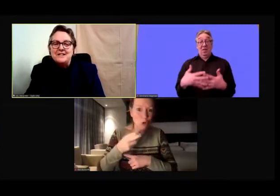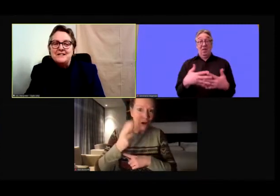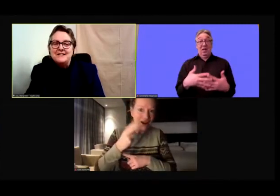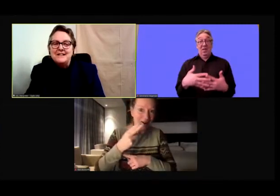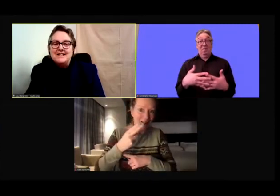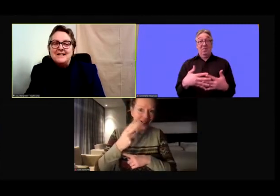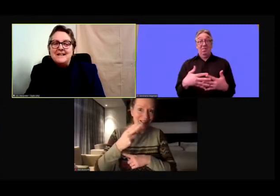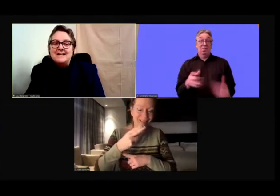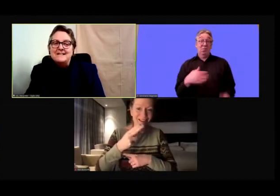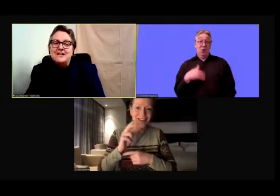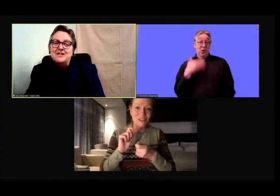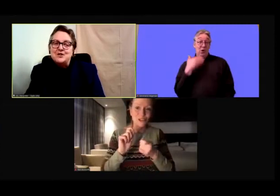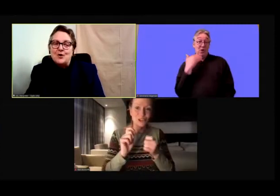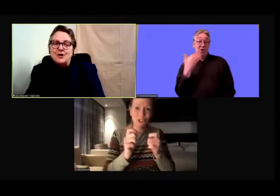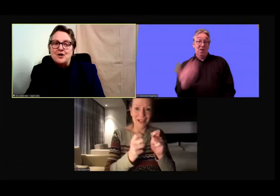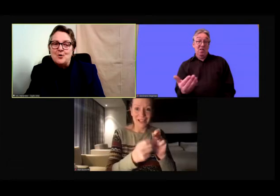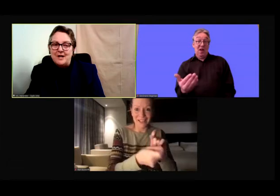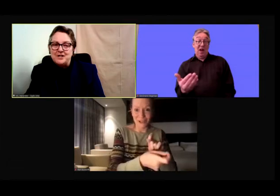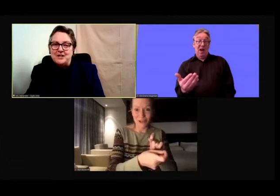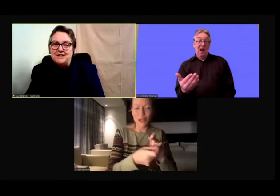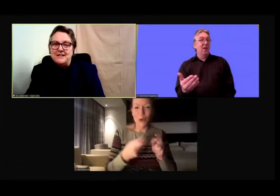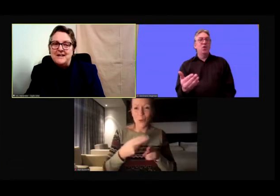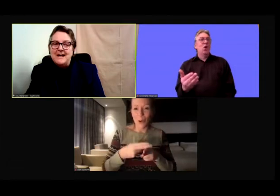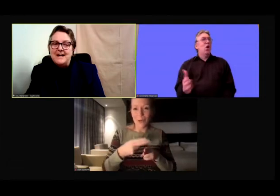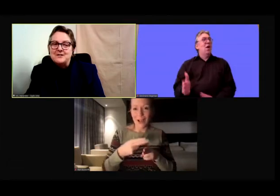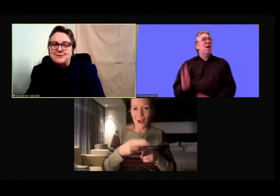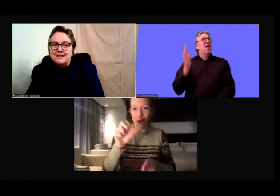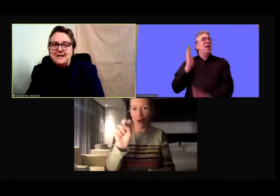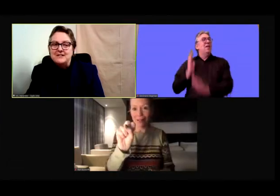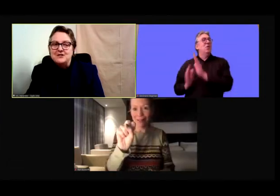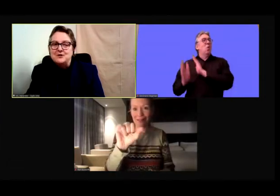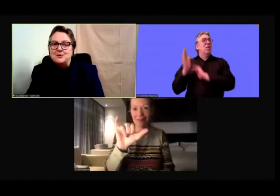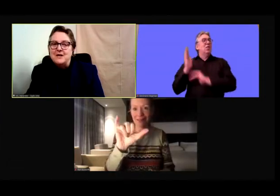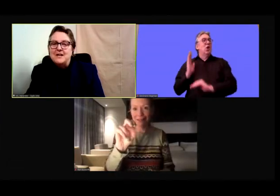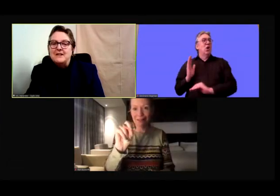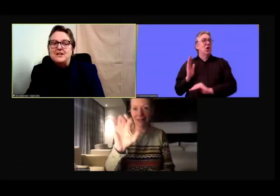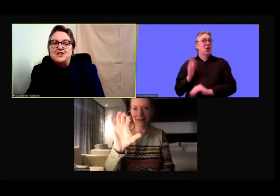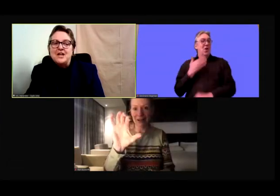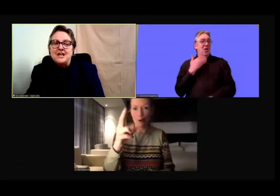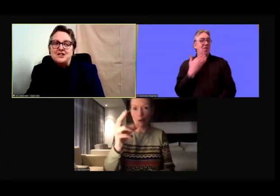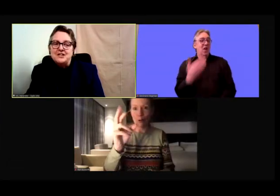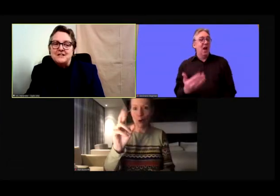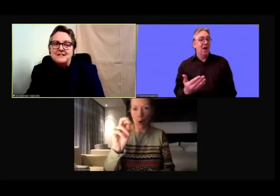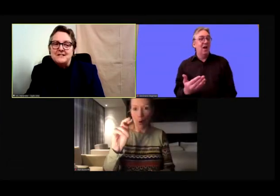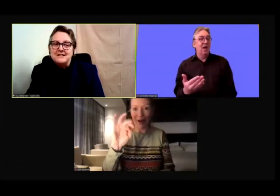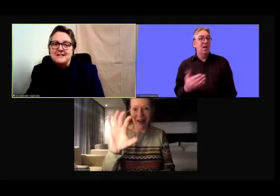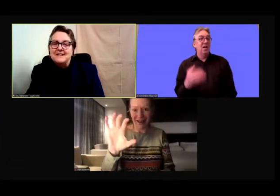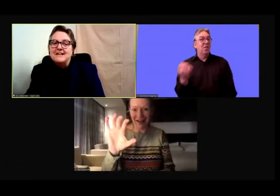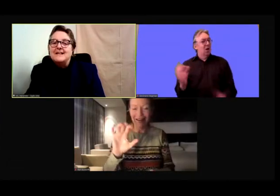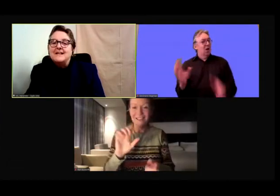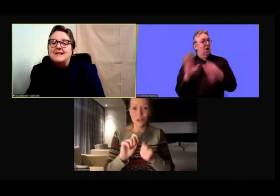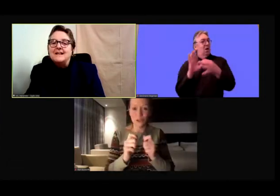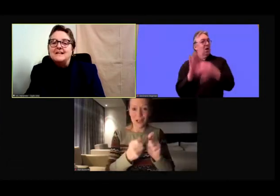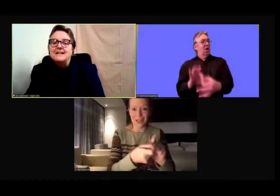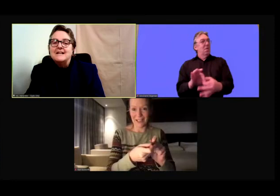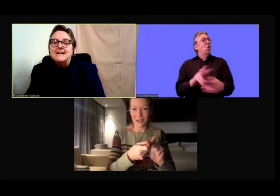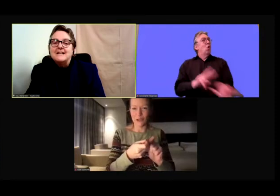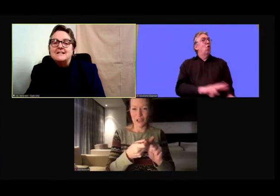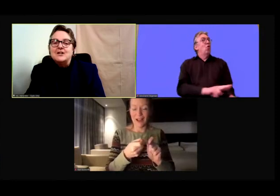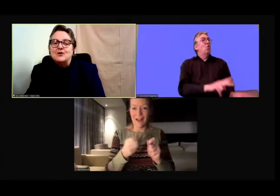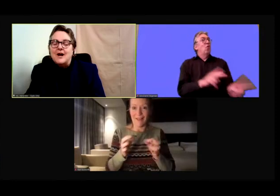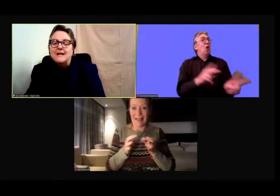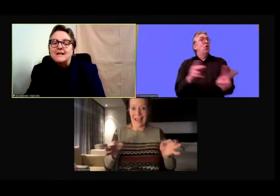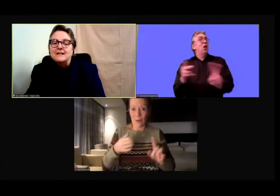My question is a historical question as it relates to the changes